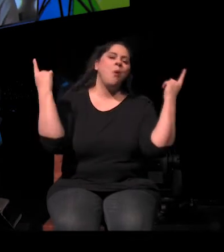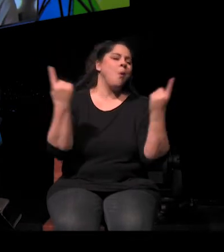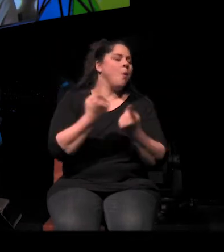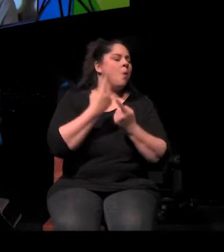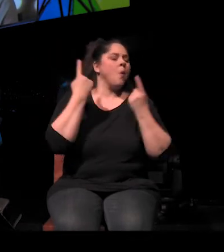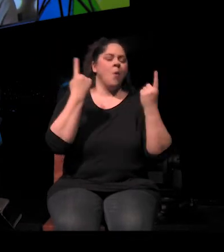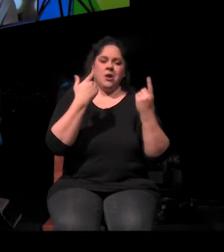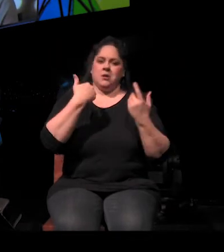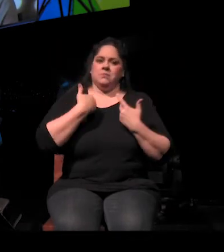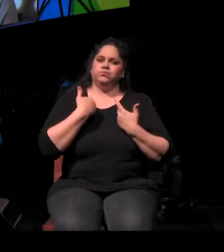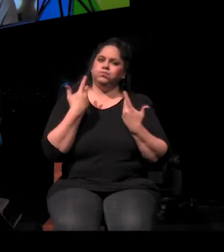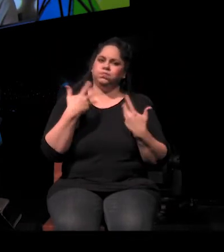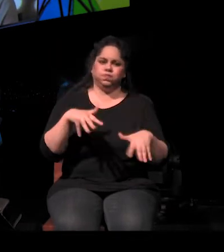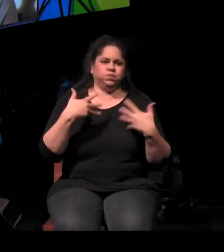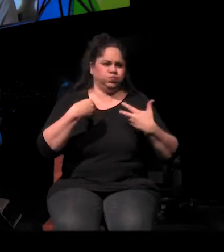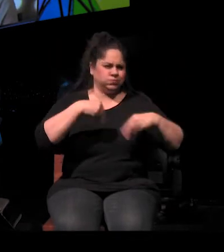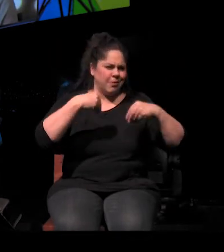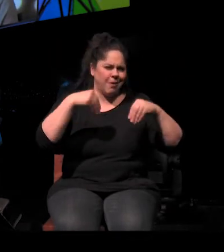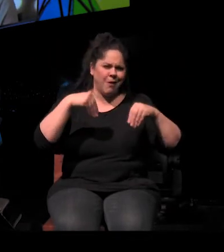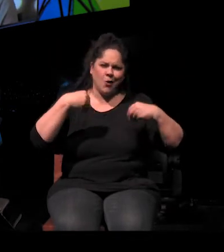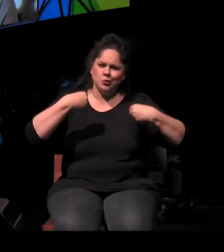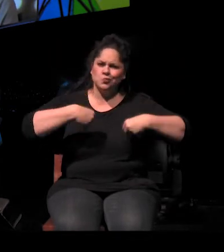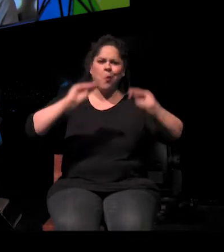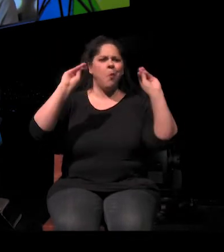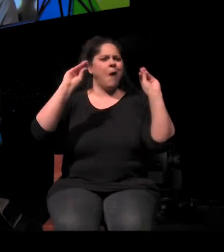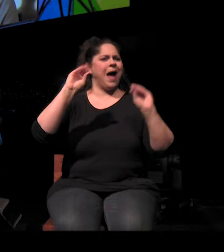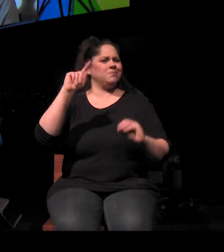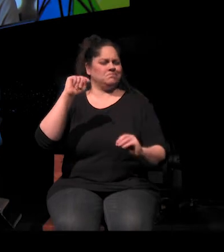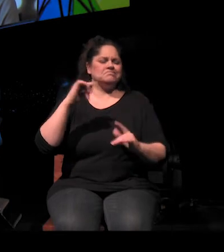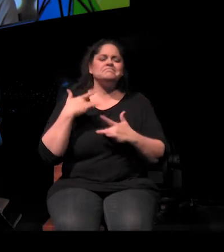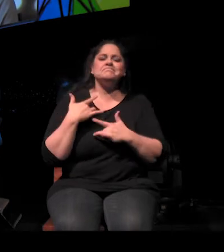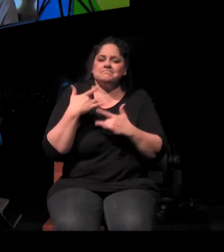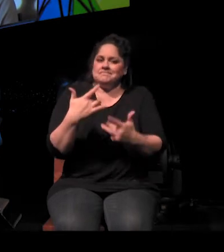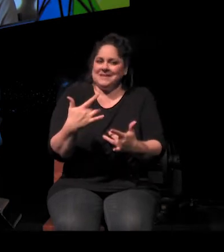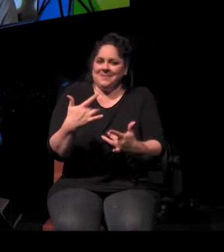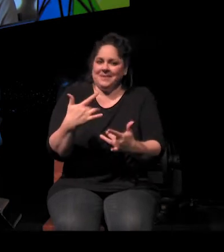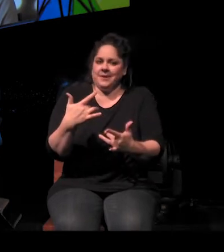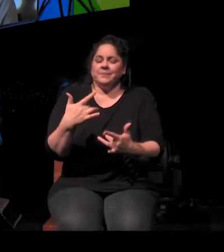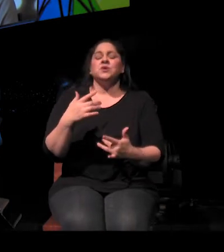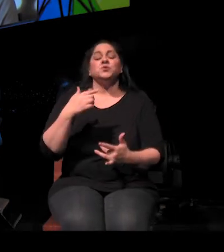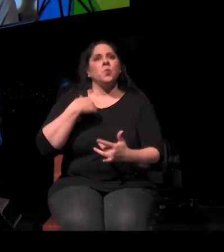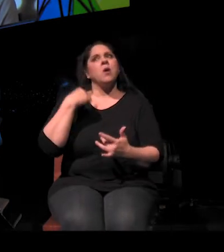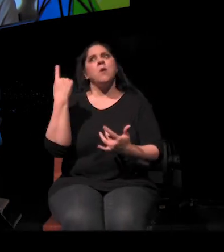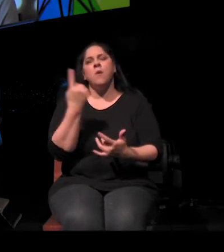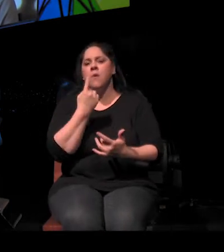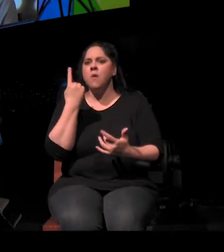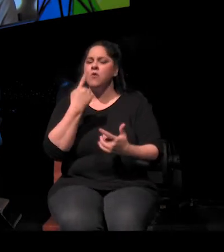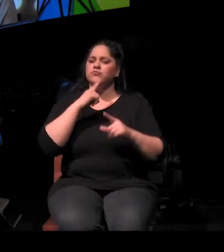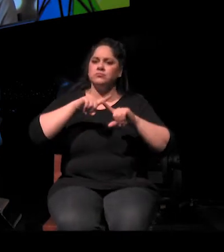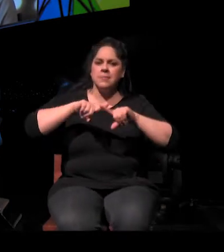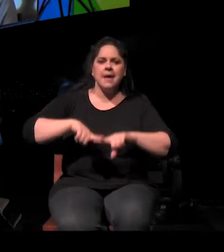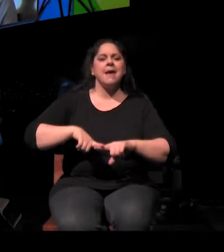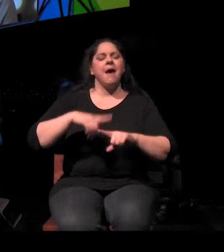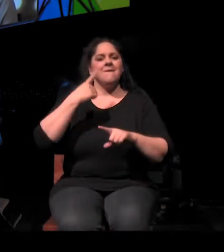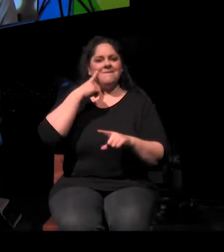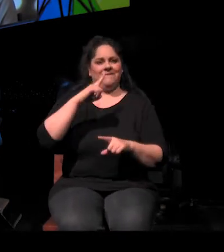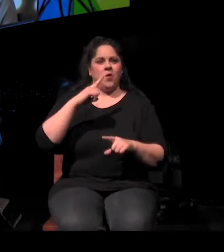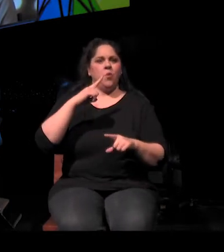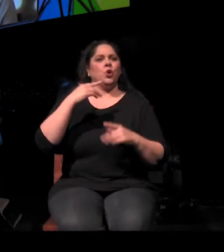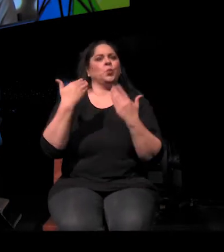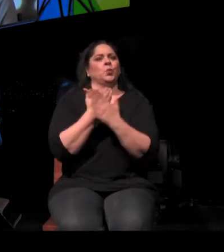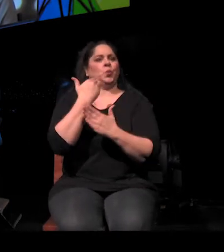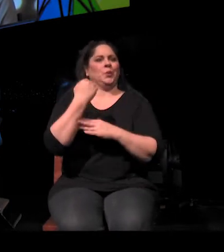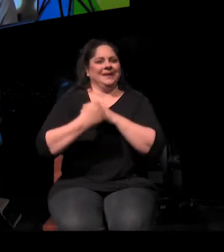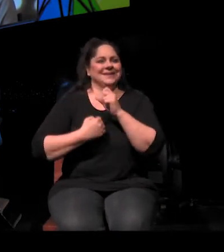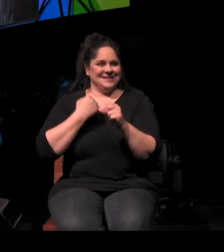year that we usually sell out most of our shows. So we really rely on the premier years to get us through until another premier